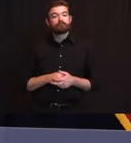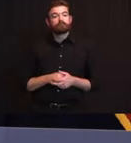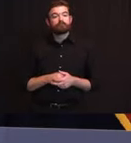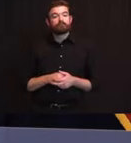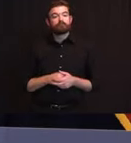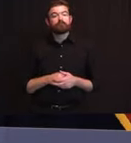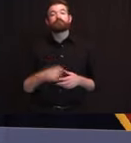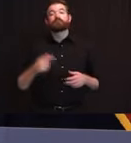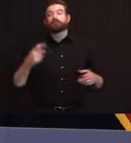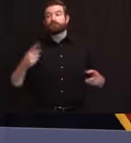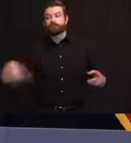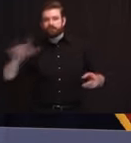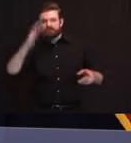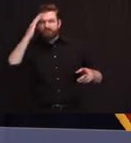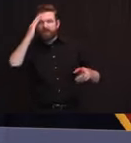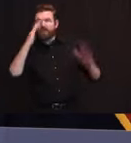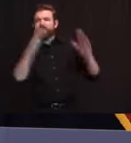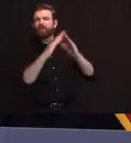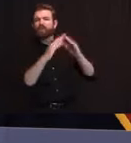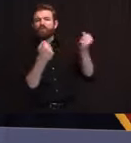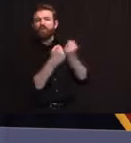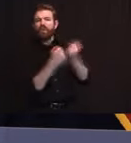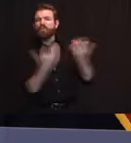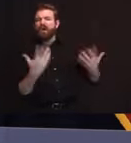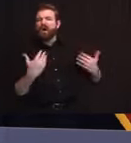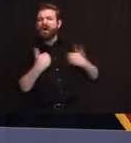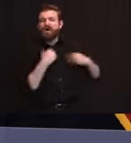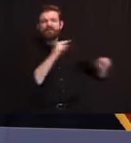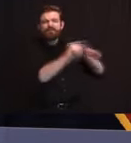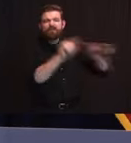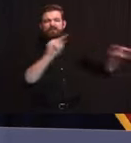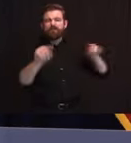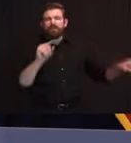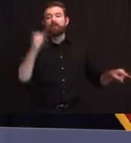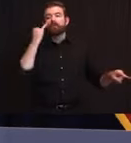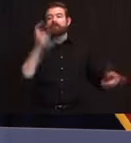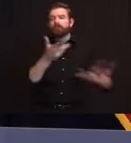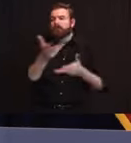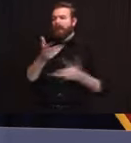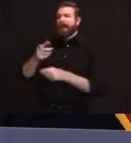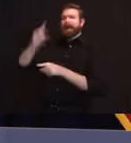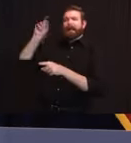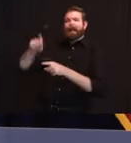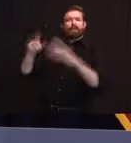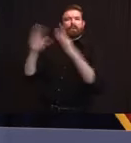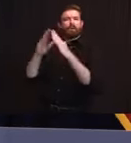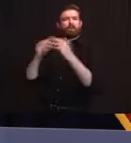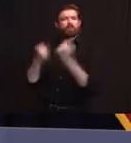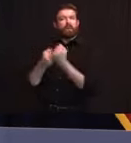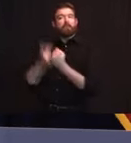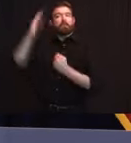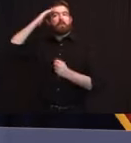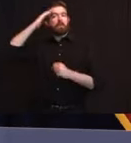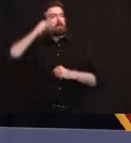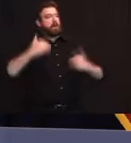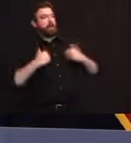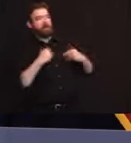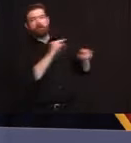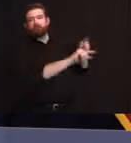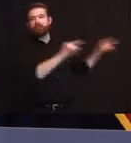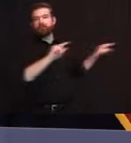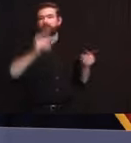needs. Throughout each training module, confidentiality will be emphasized. Contact